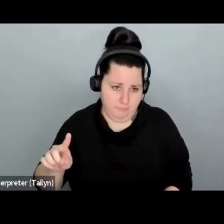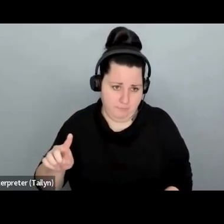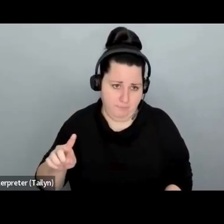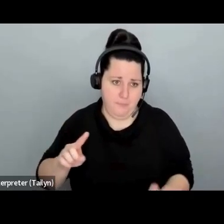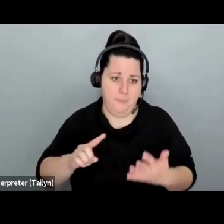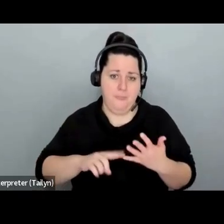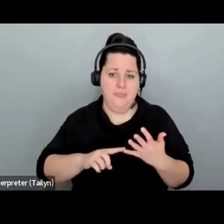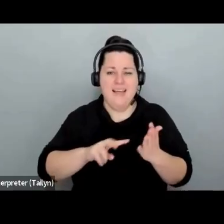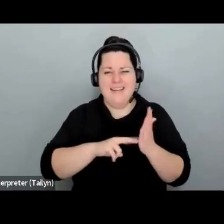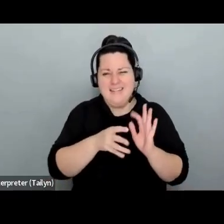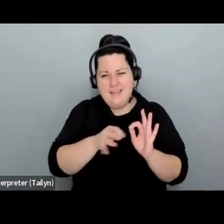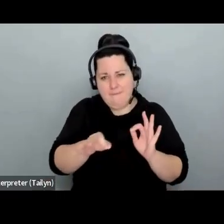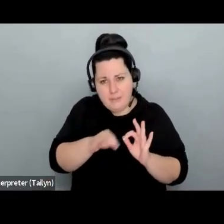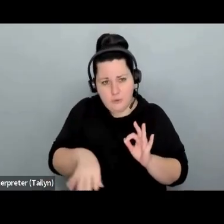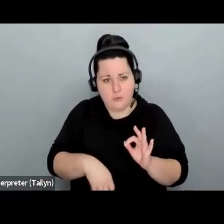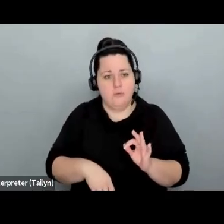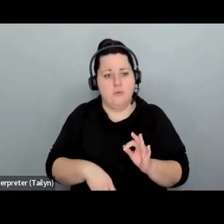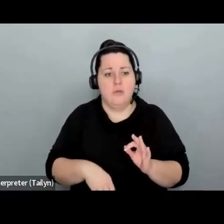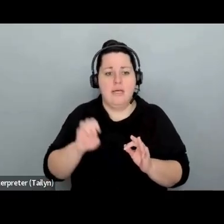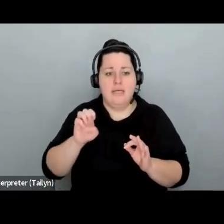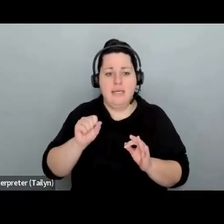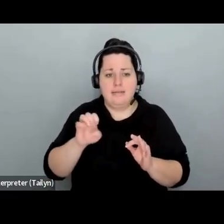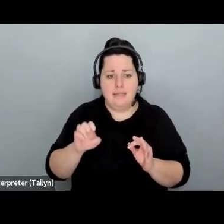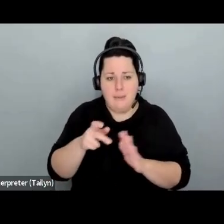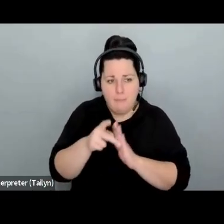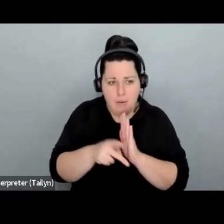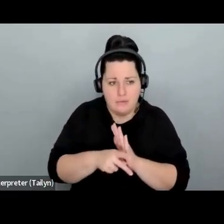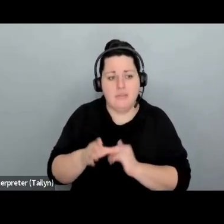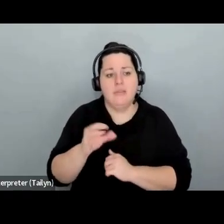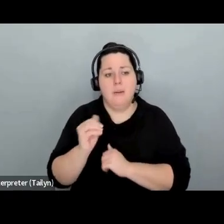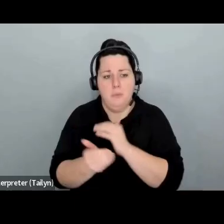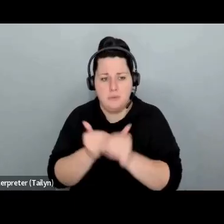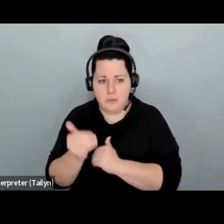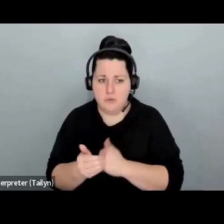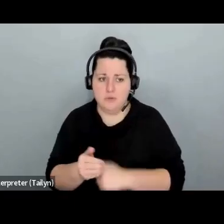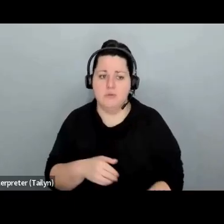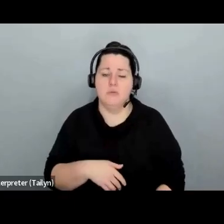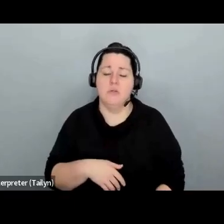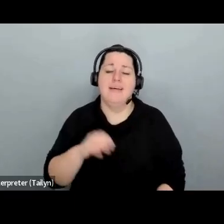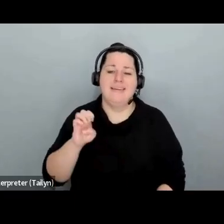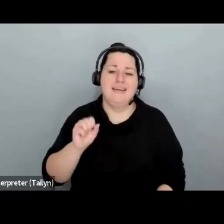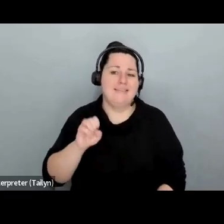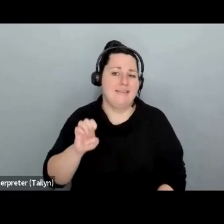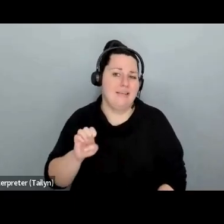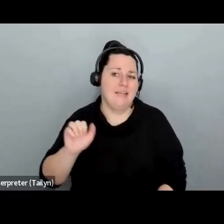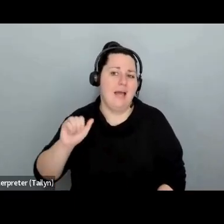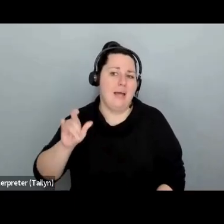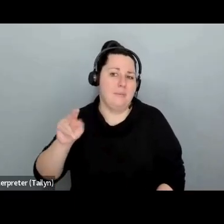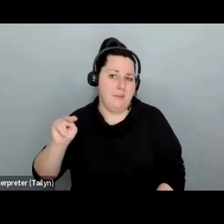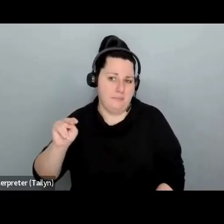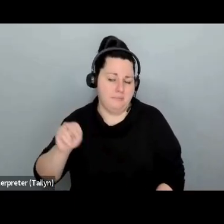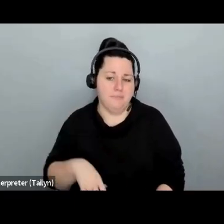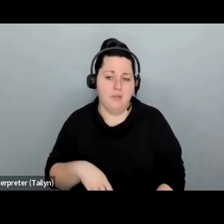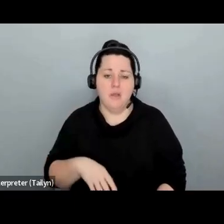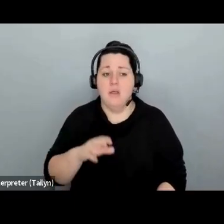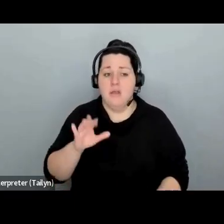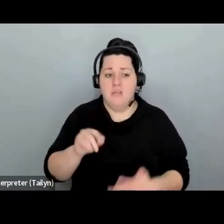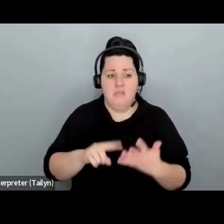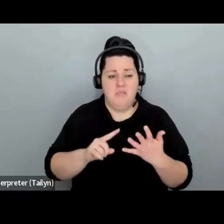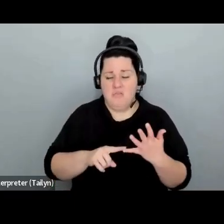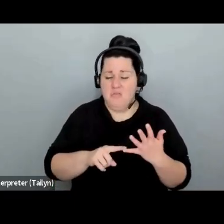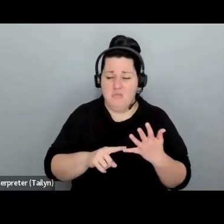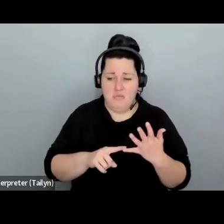6A-6.03411, Definitions, ESE policies and procedures, and ESE administrators. This